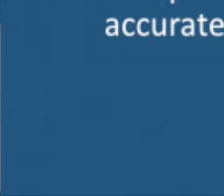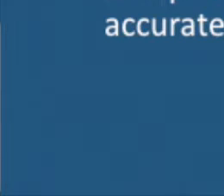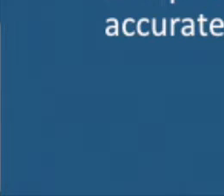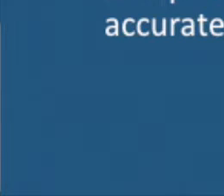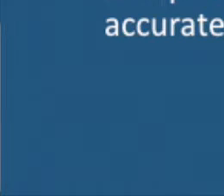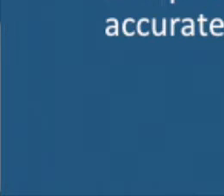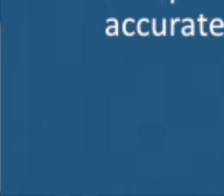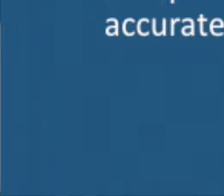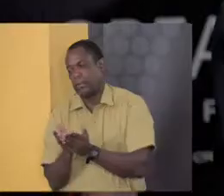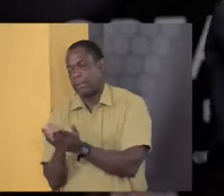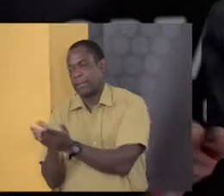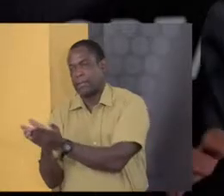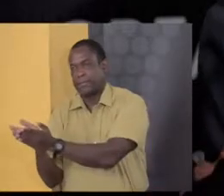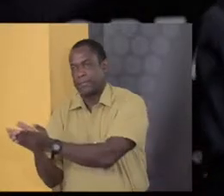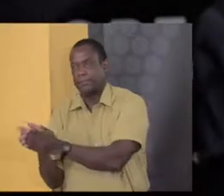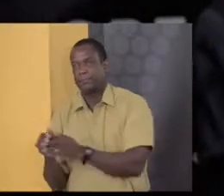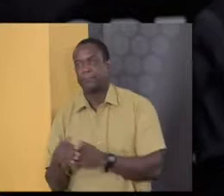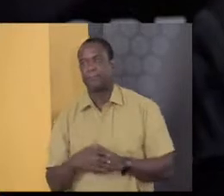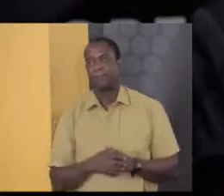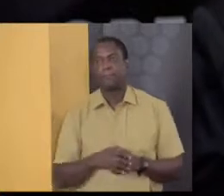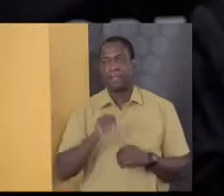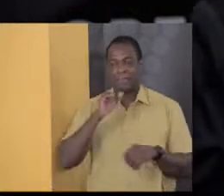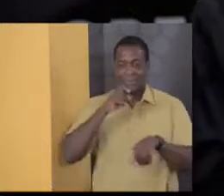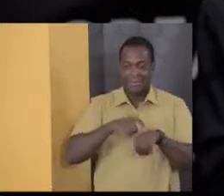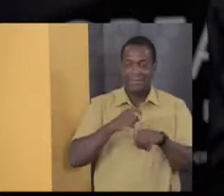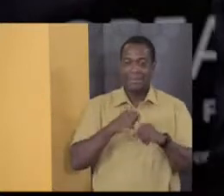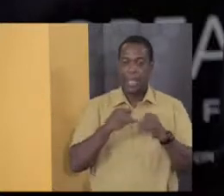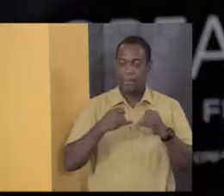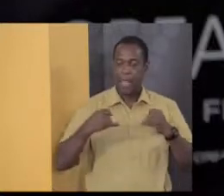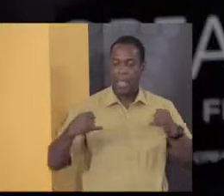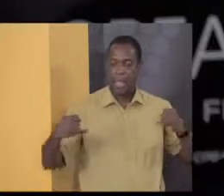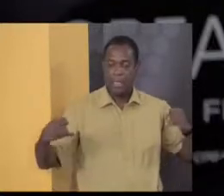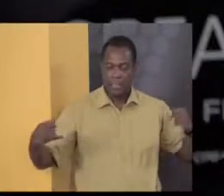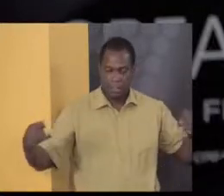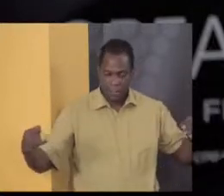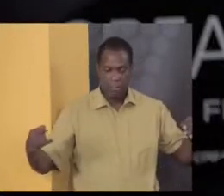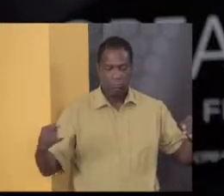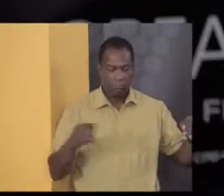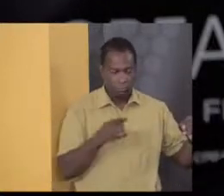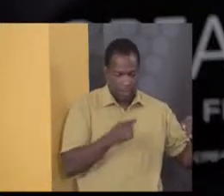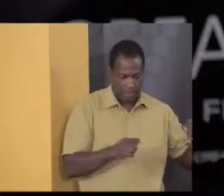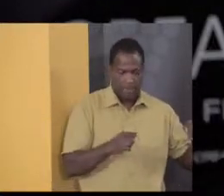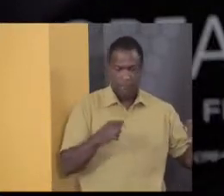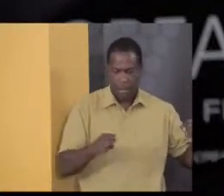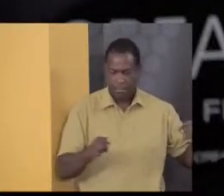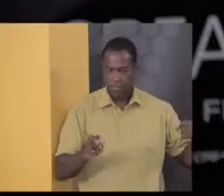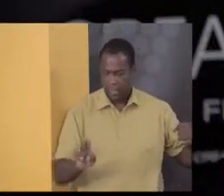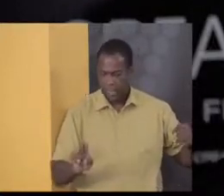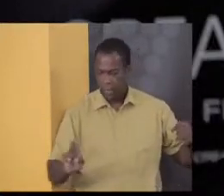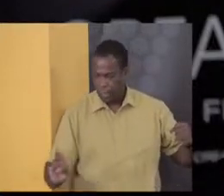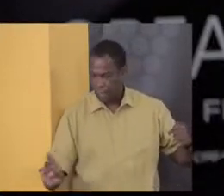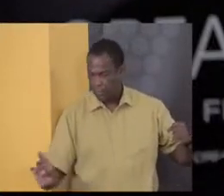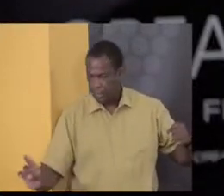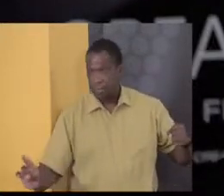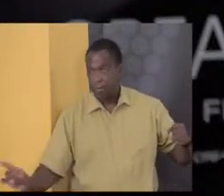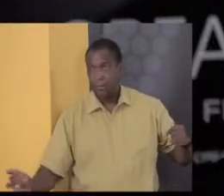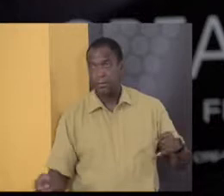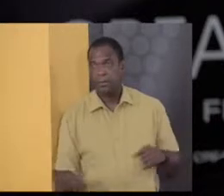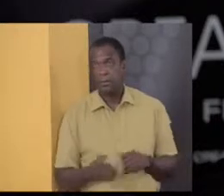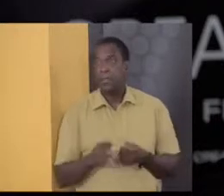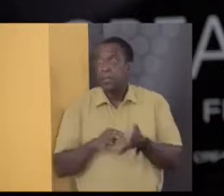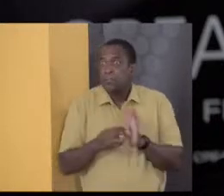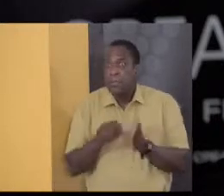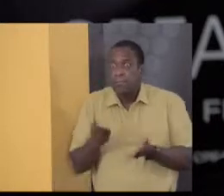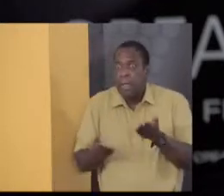to shipping, that timeline has to be factored in. Because in between there might be things where you might have